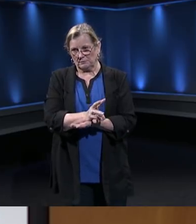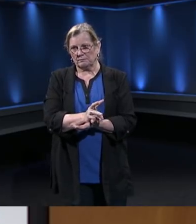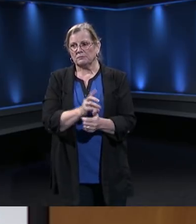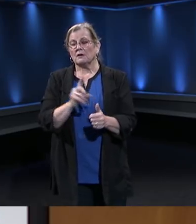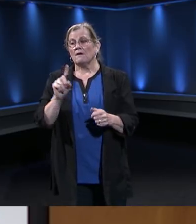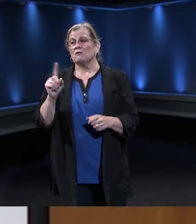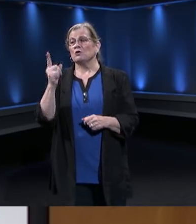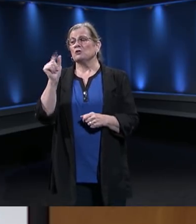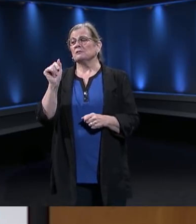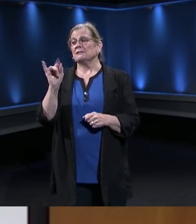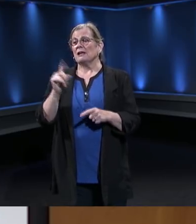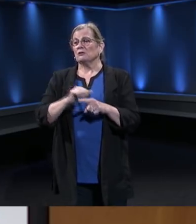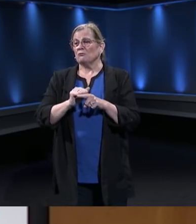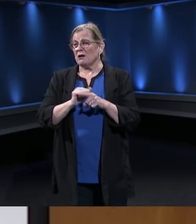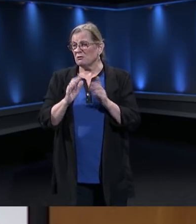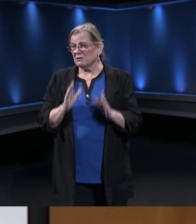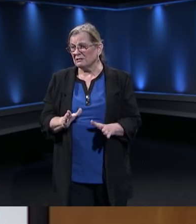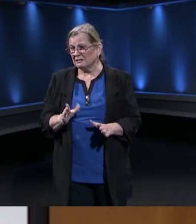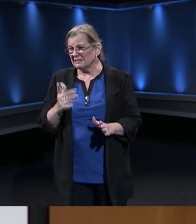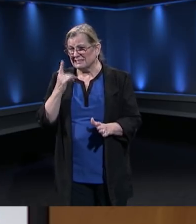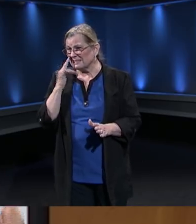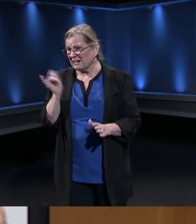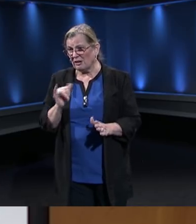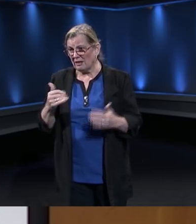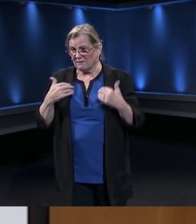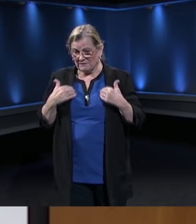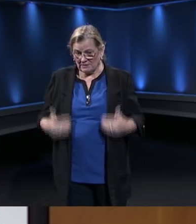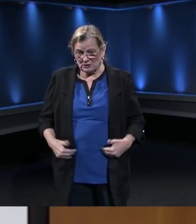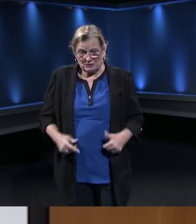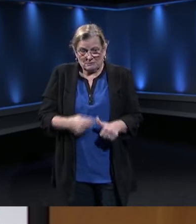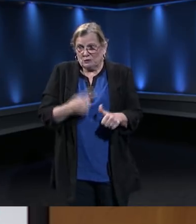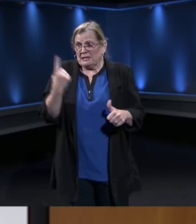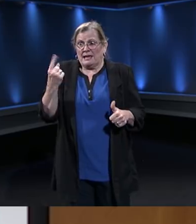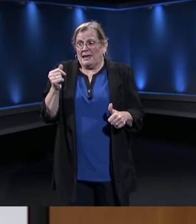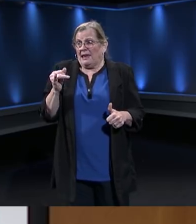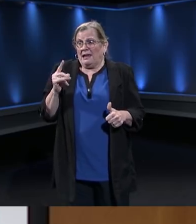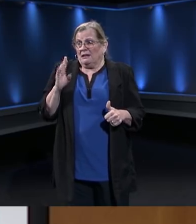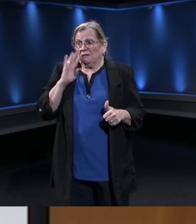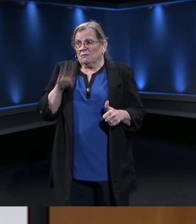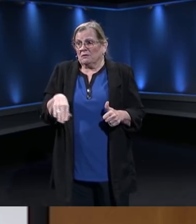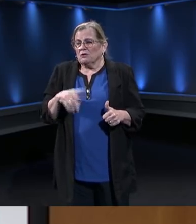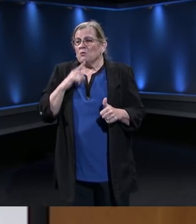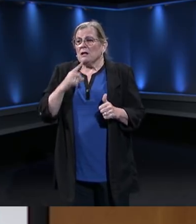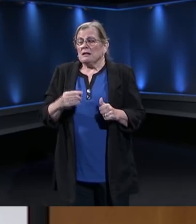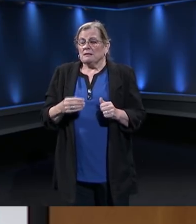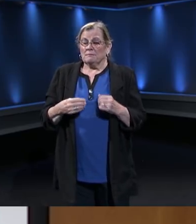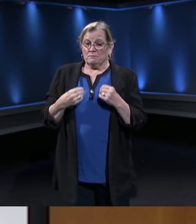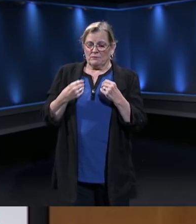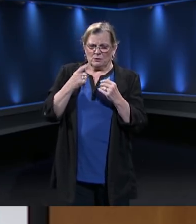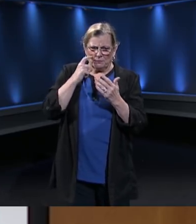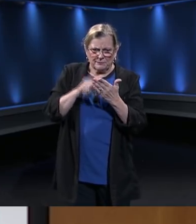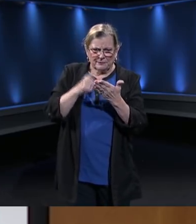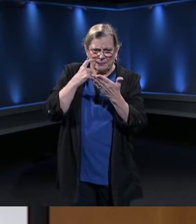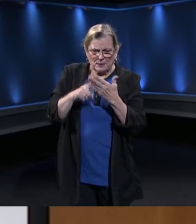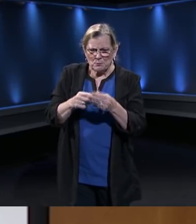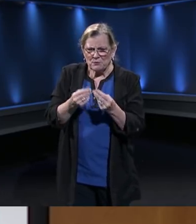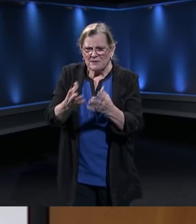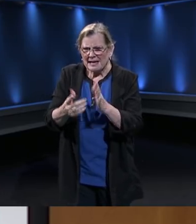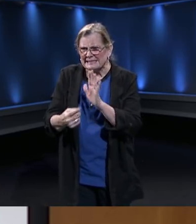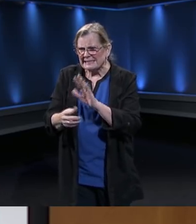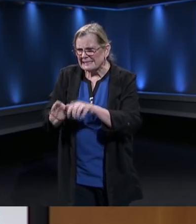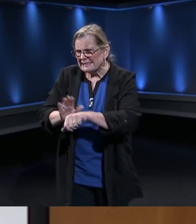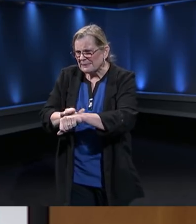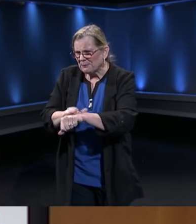it sounds just like physical first aid. It's giving you an action plan on how to support someone if you're worried about their